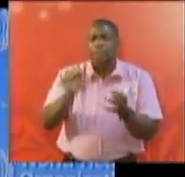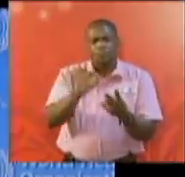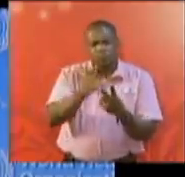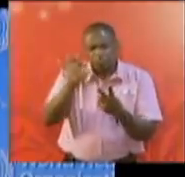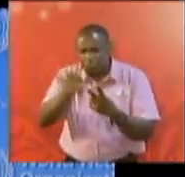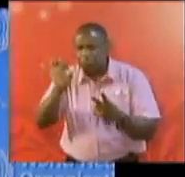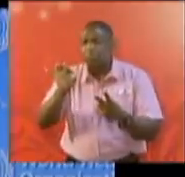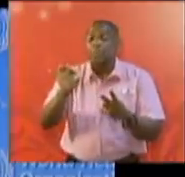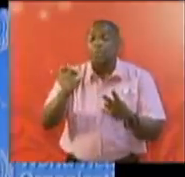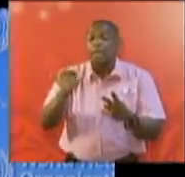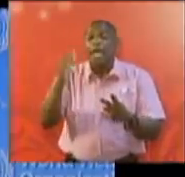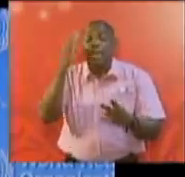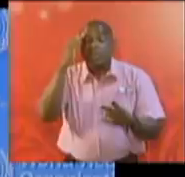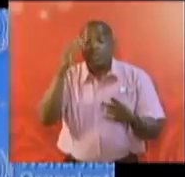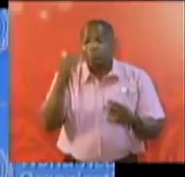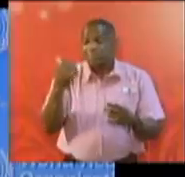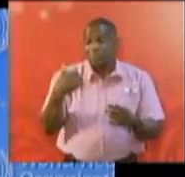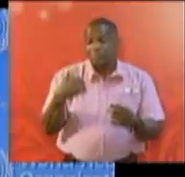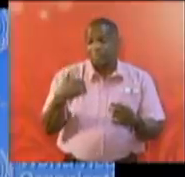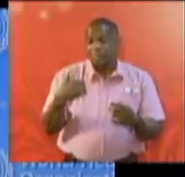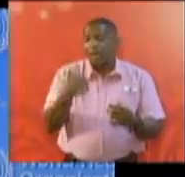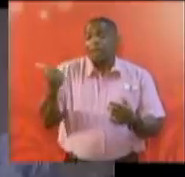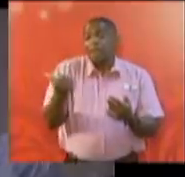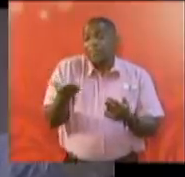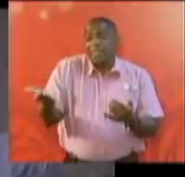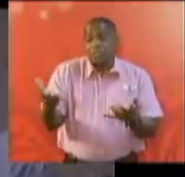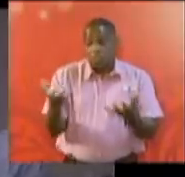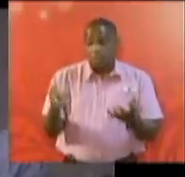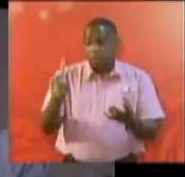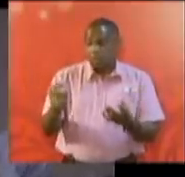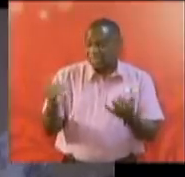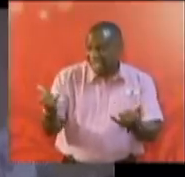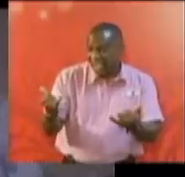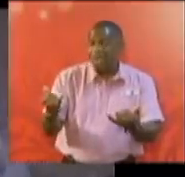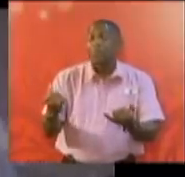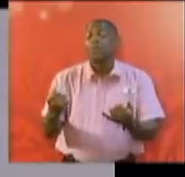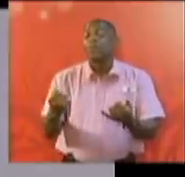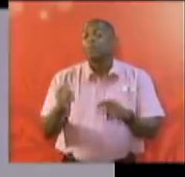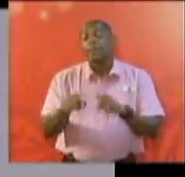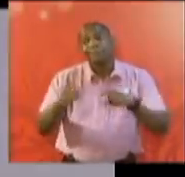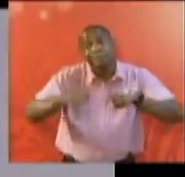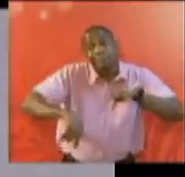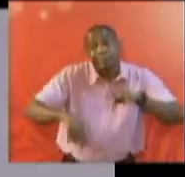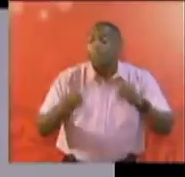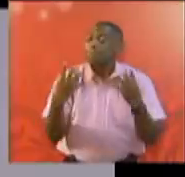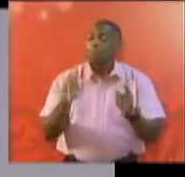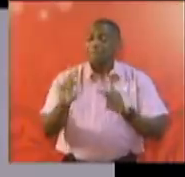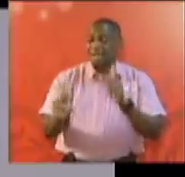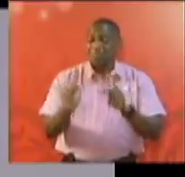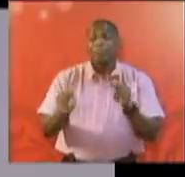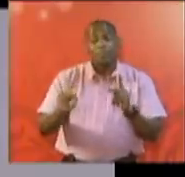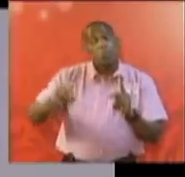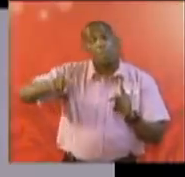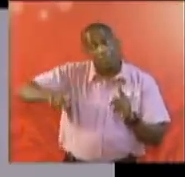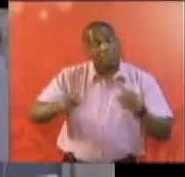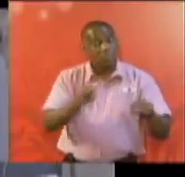now, but there aren't necessarily a lot of things that we need to be doing right now. There are many people, essential workers, who cannot